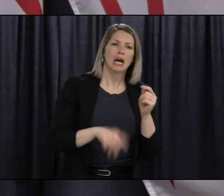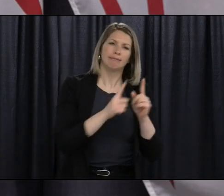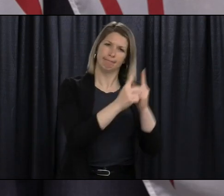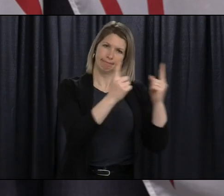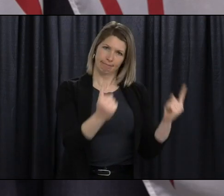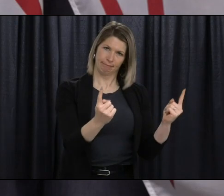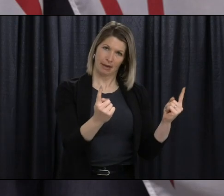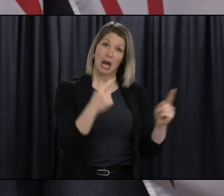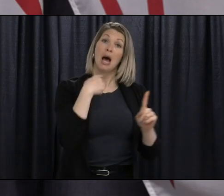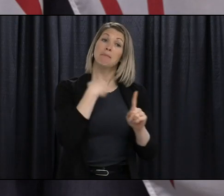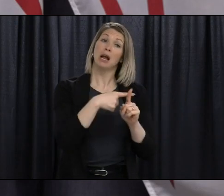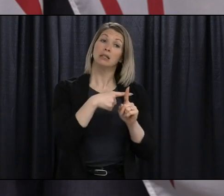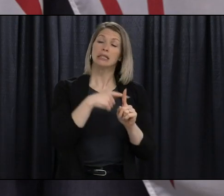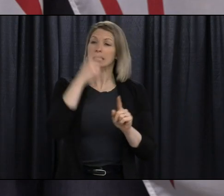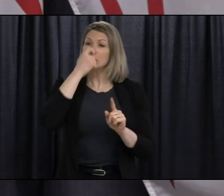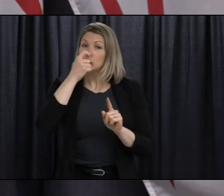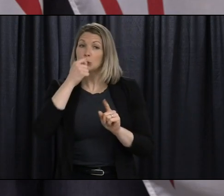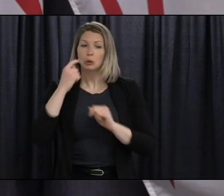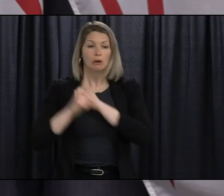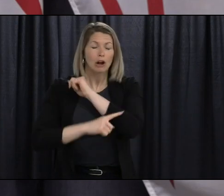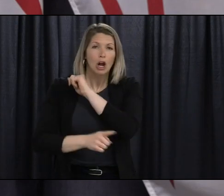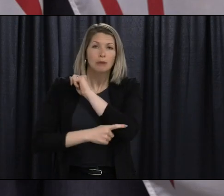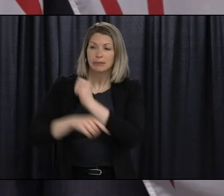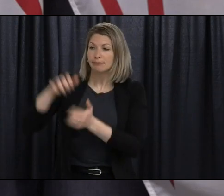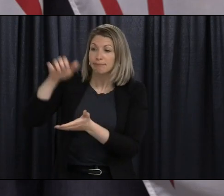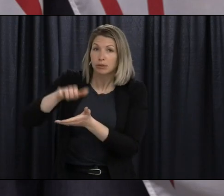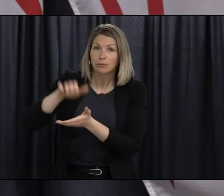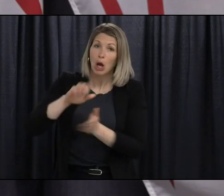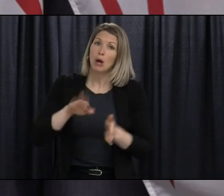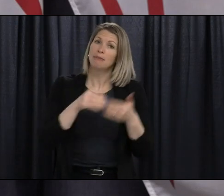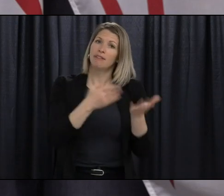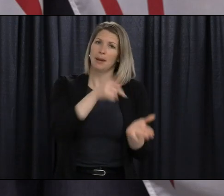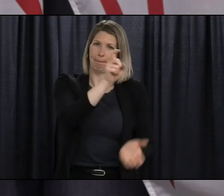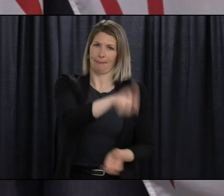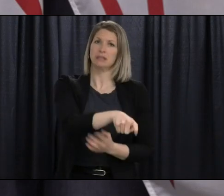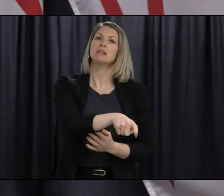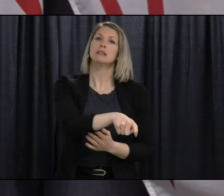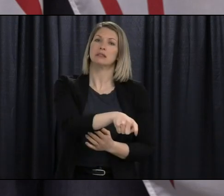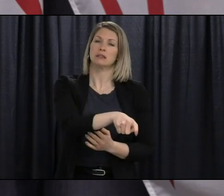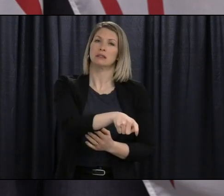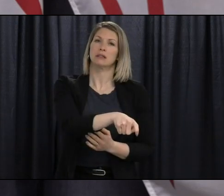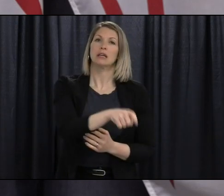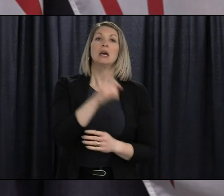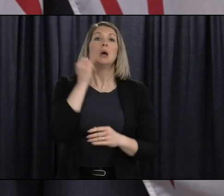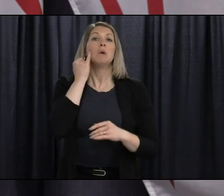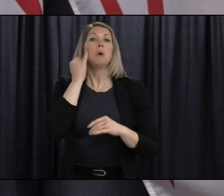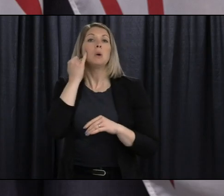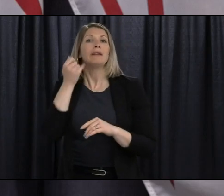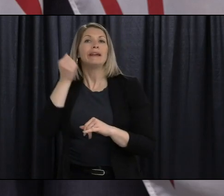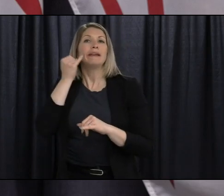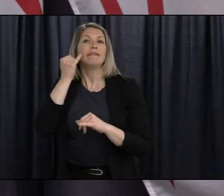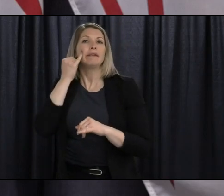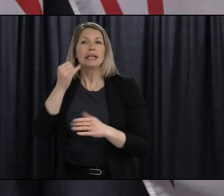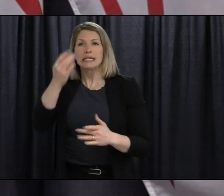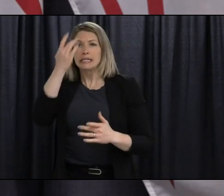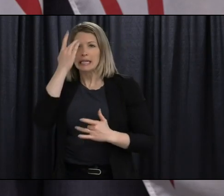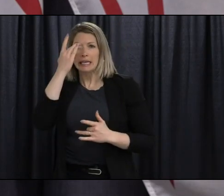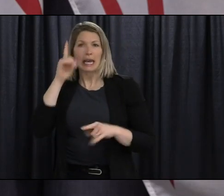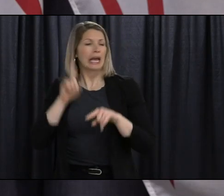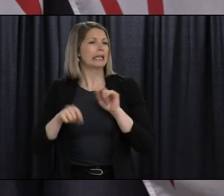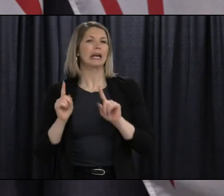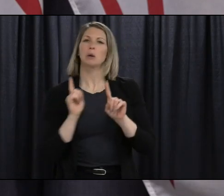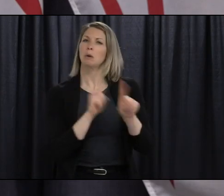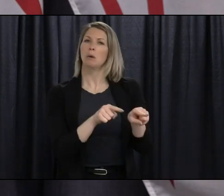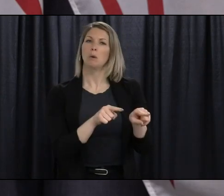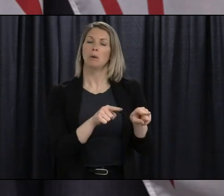have symptoms of COVID-19. Individuals over the age of 60 with chronic health conditions and at increased